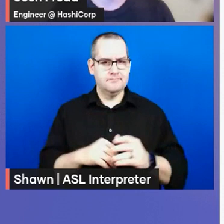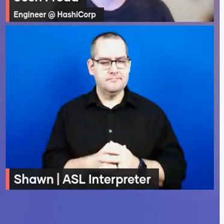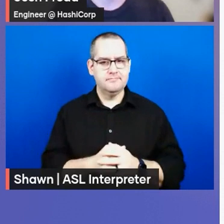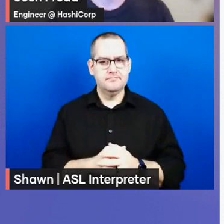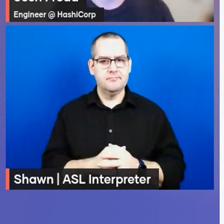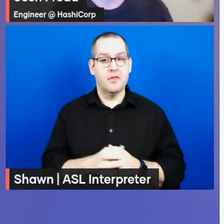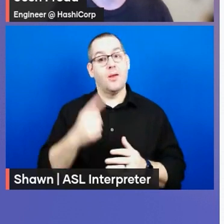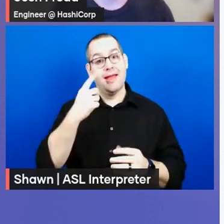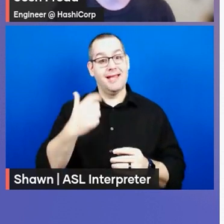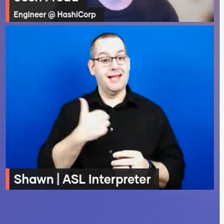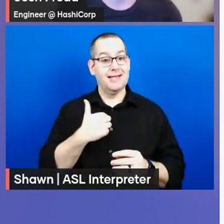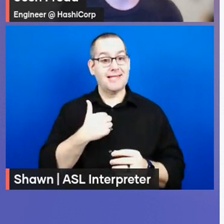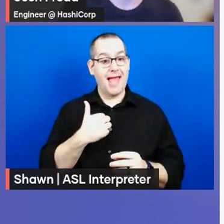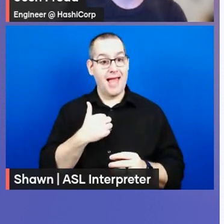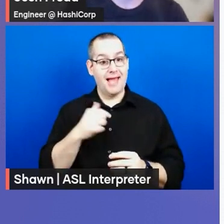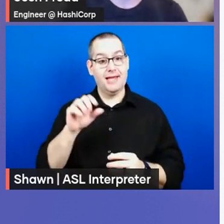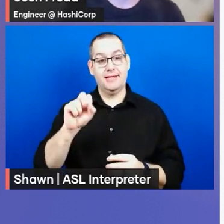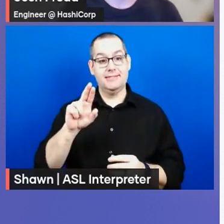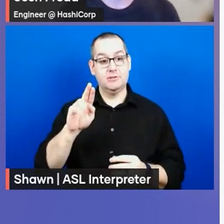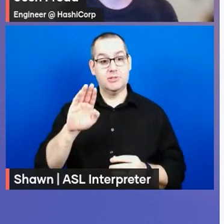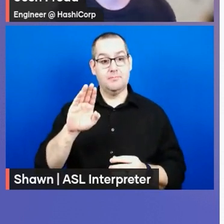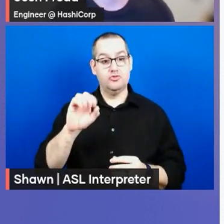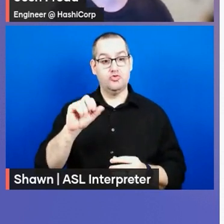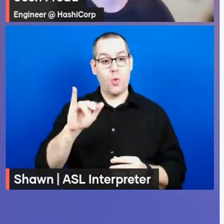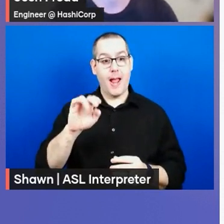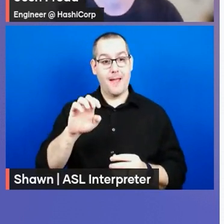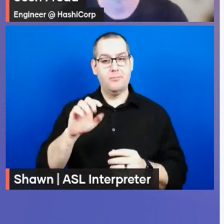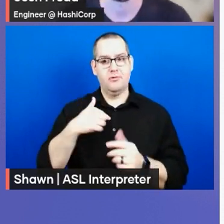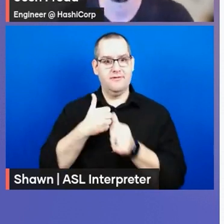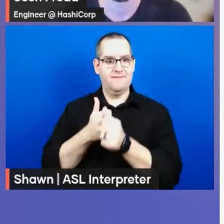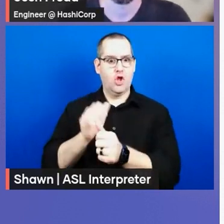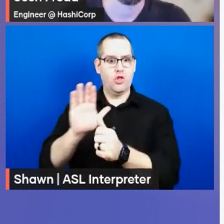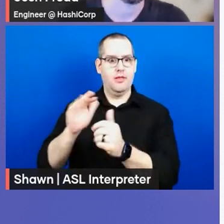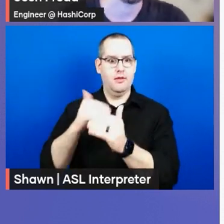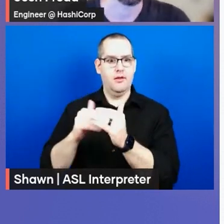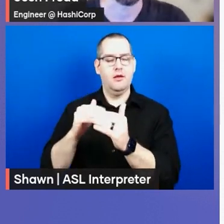I subscribe to the labs product, you can see I just got that email for that.